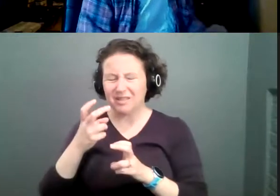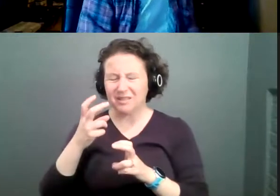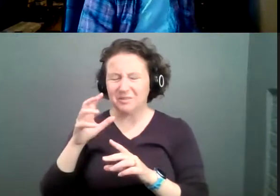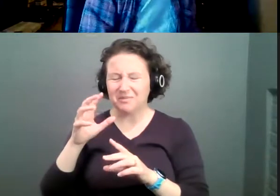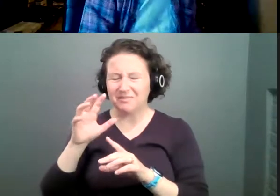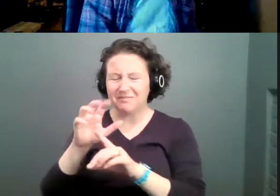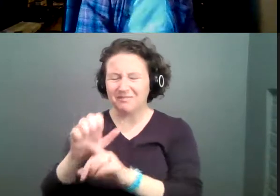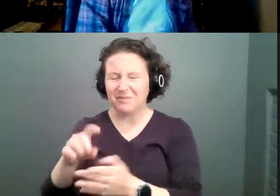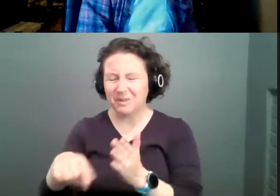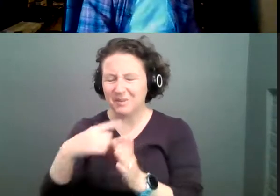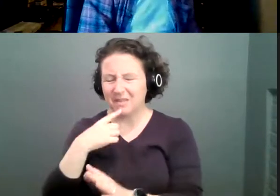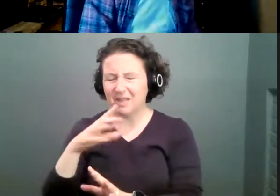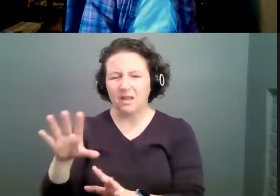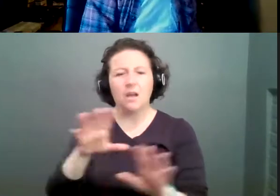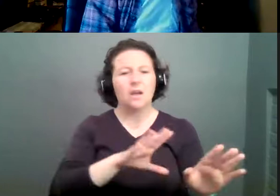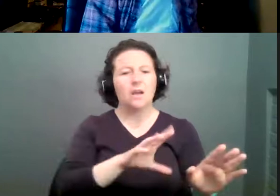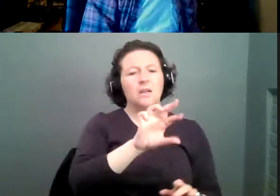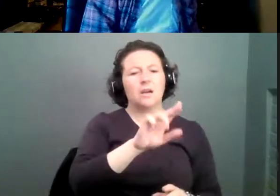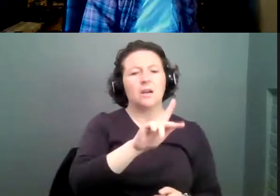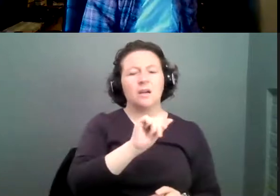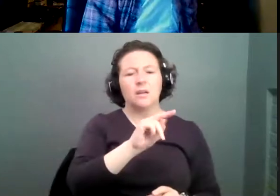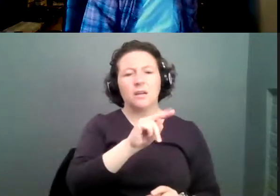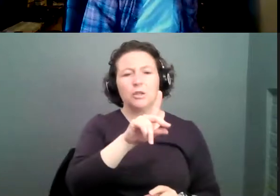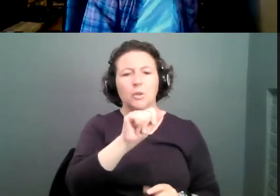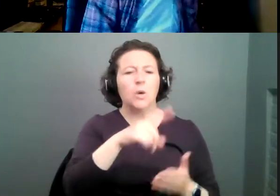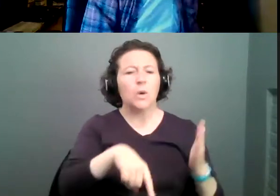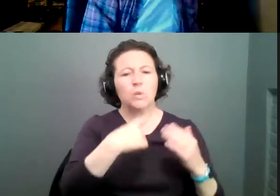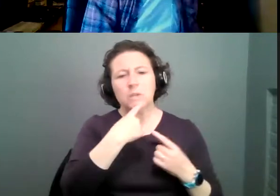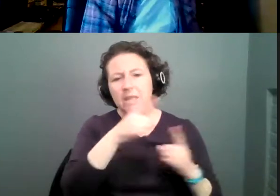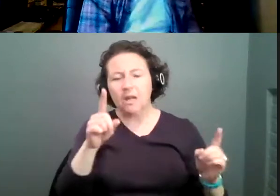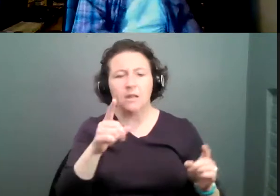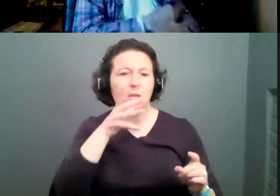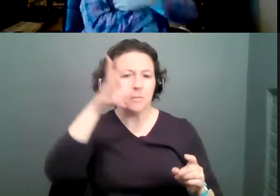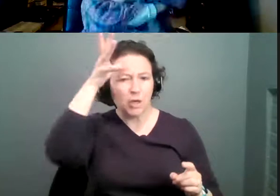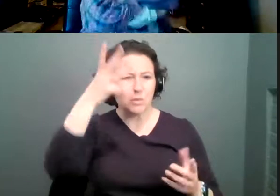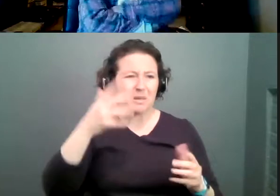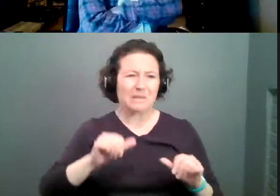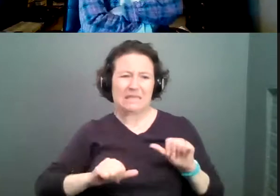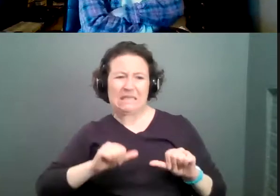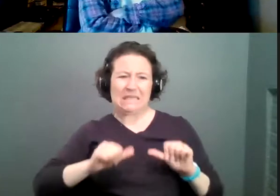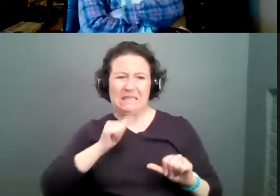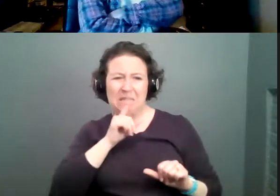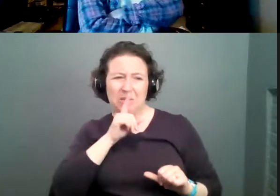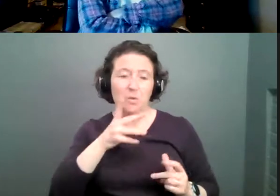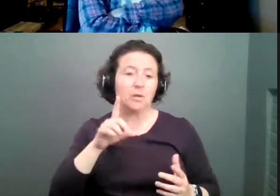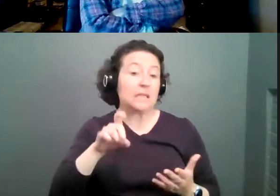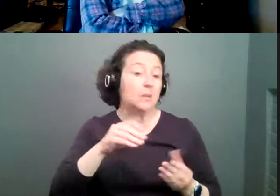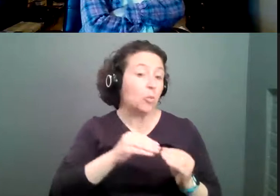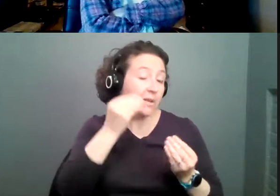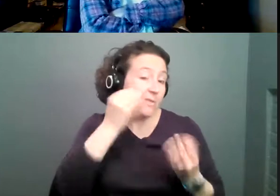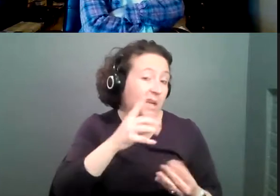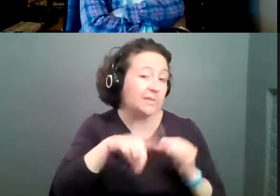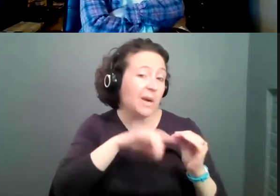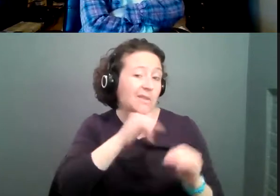piece. Dr. Kandula, what do you say to parents who might be hesitant at this point or just need a little bit more information about